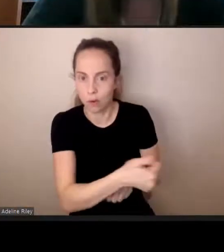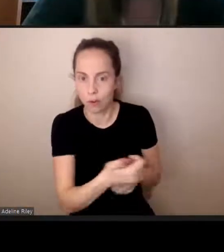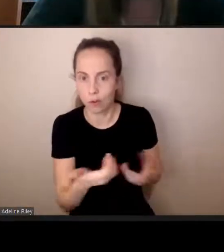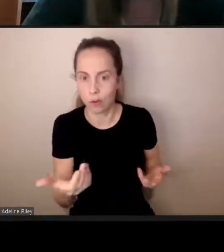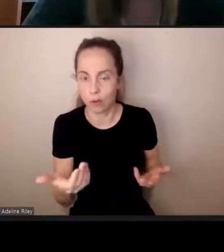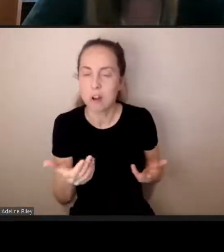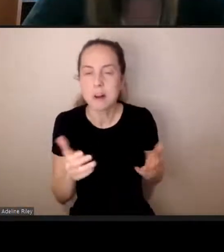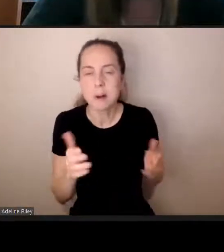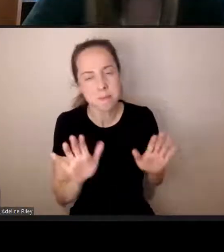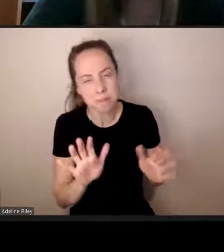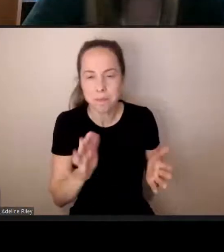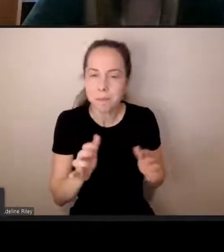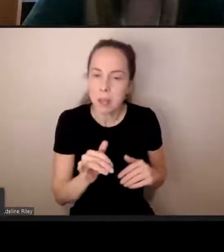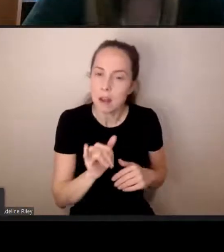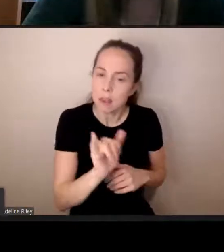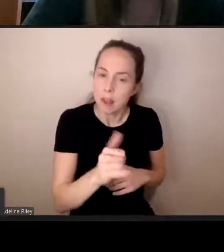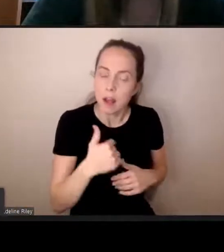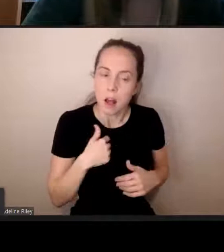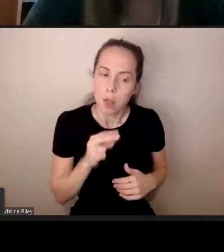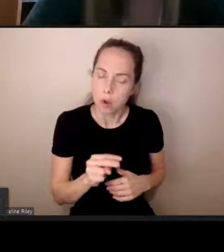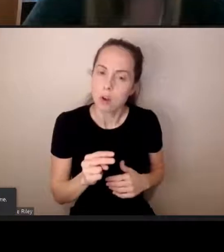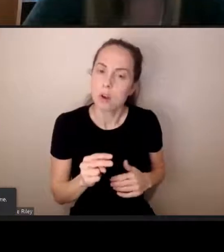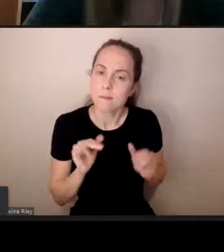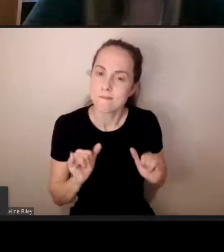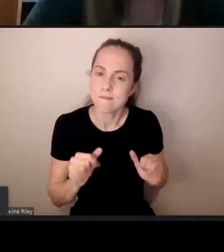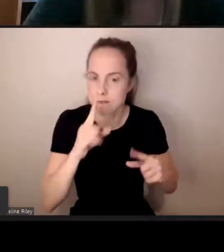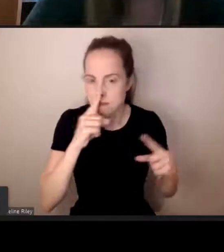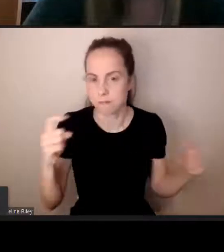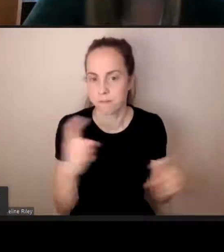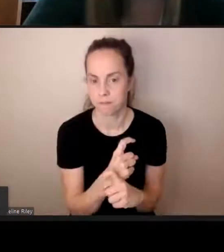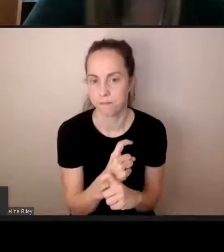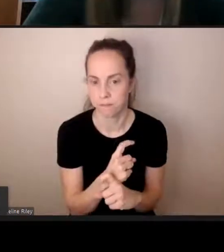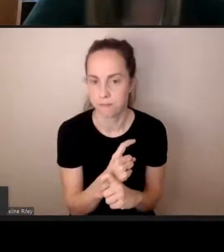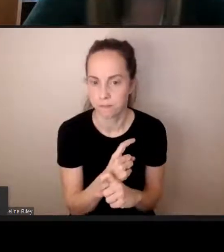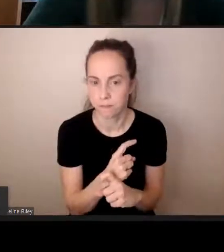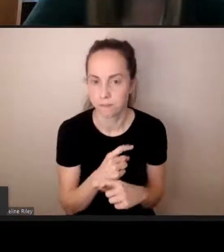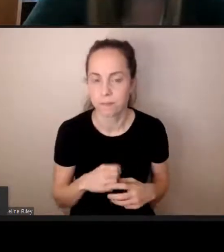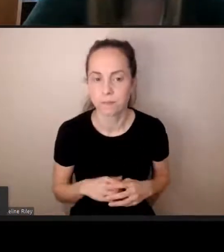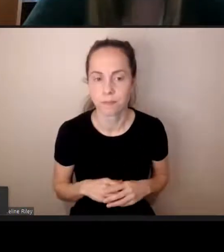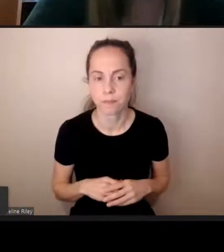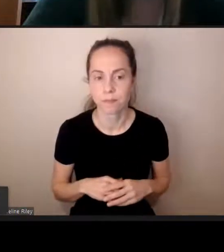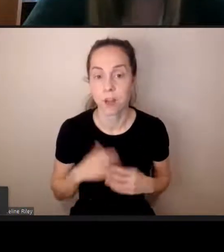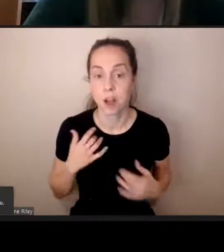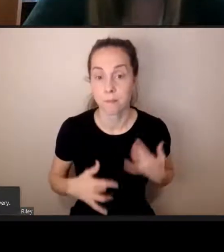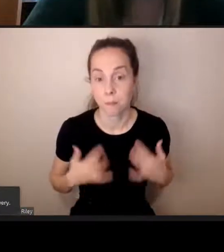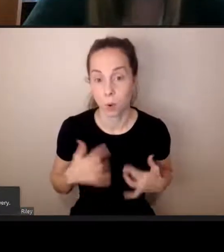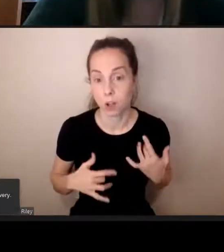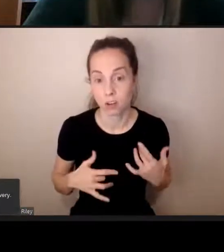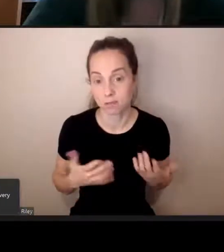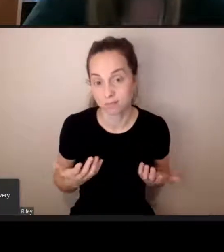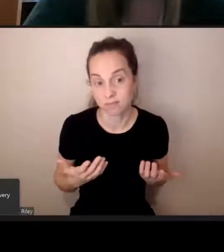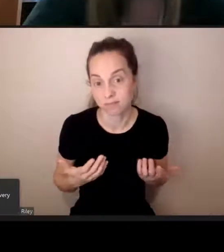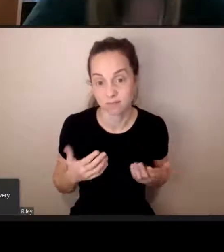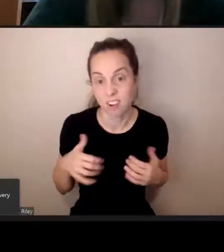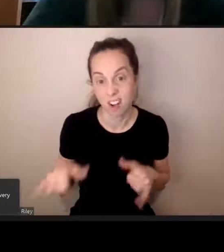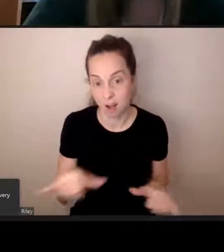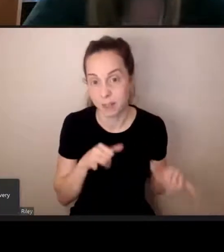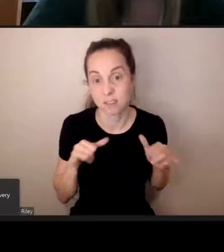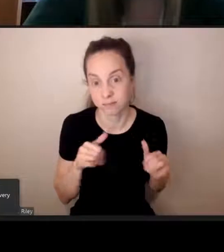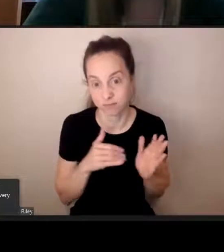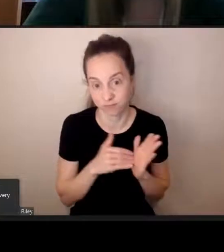know. I just feel like it's complicated. It's a common bipolar disorder is very common, but it's